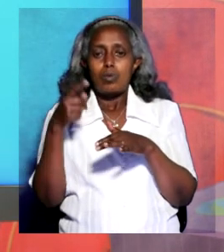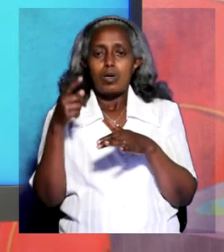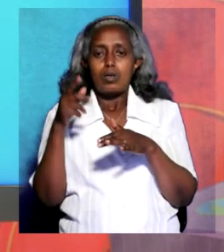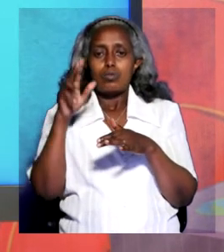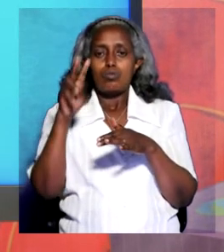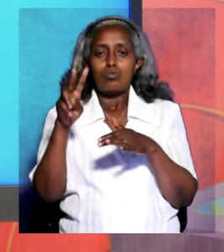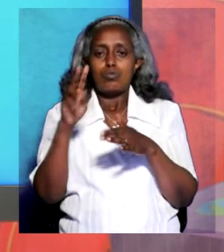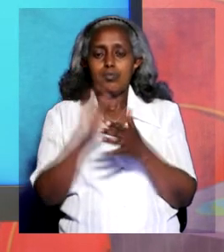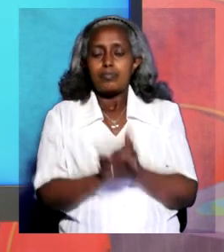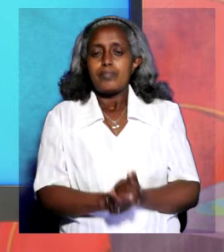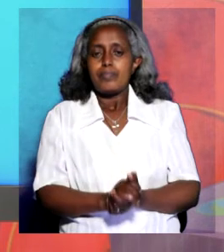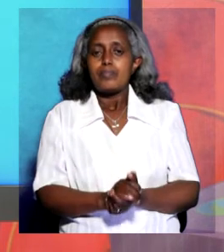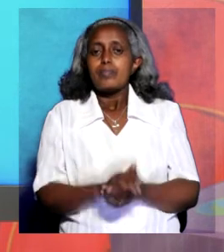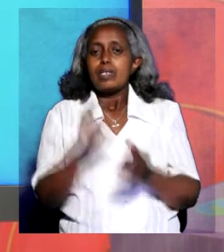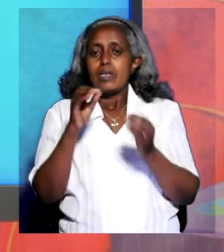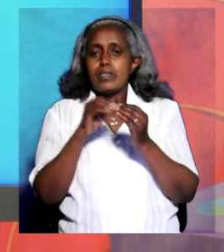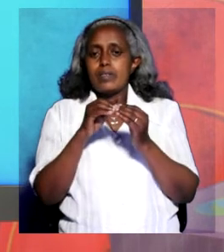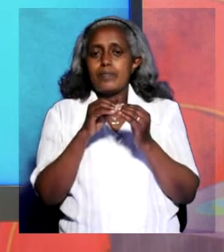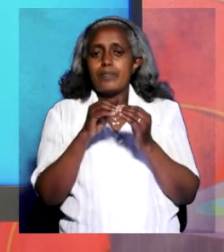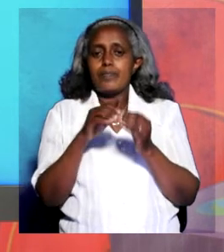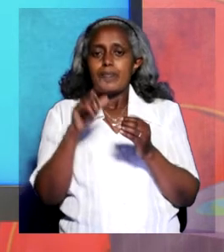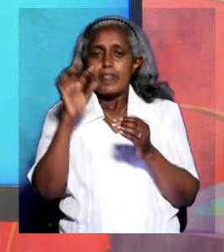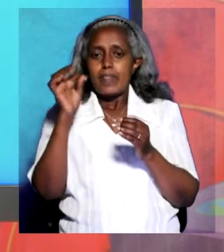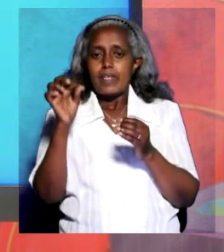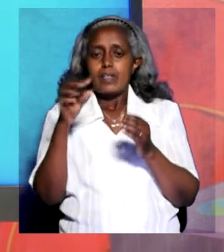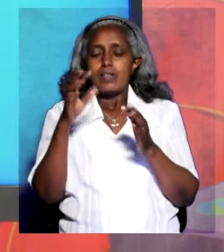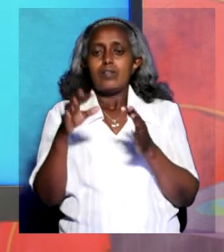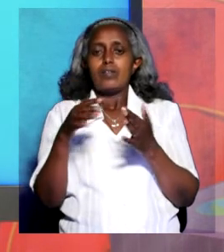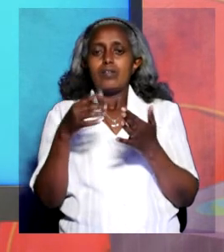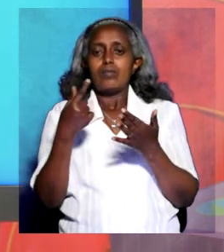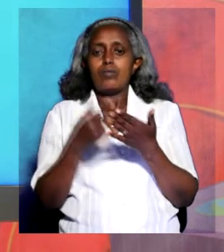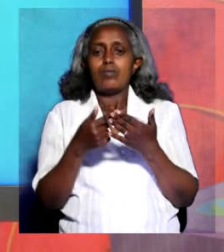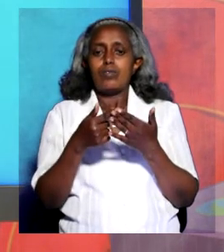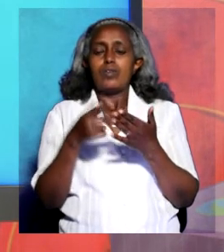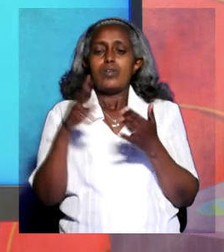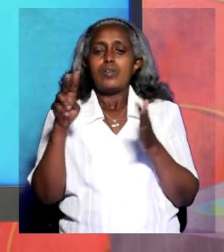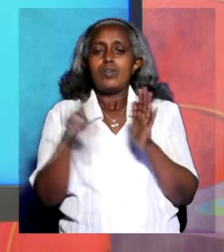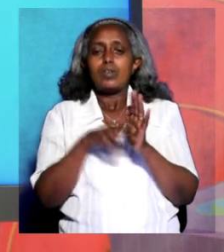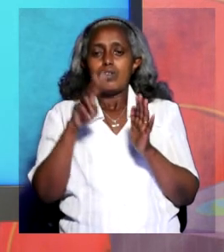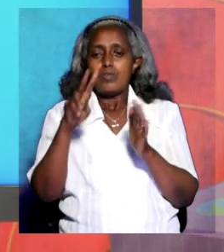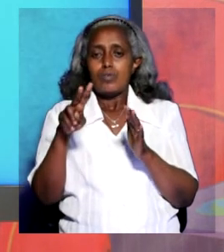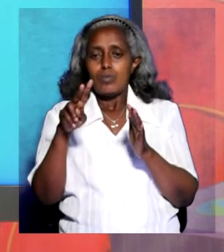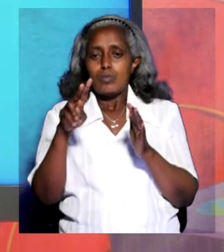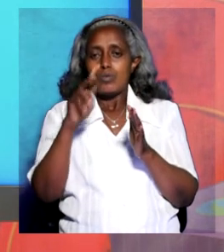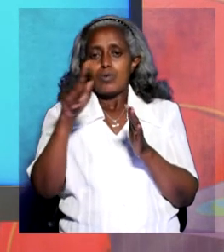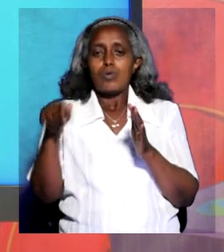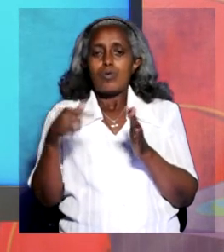3,2 plus t into negative